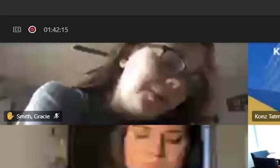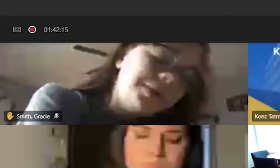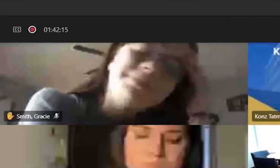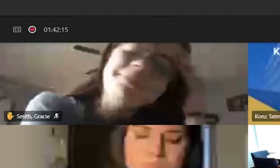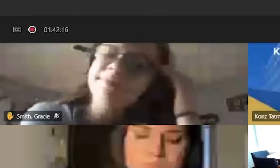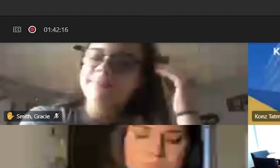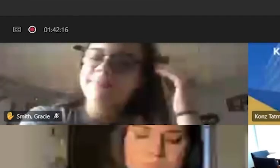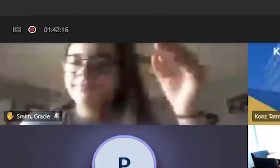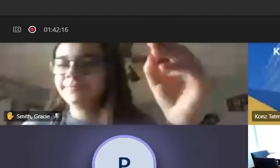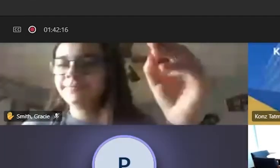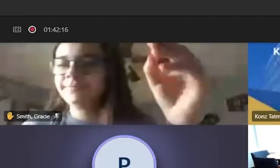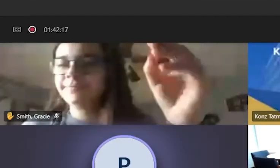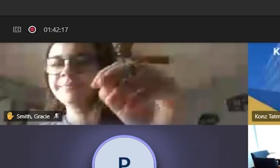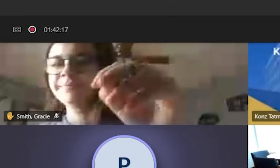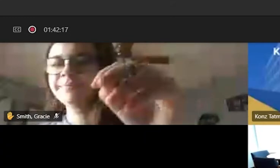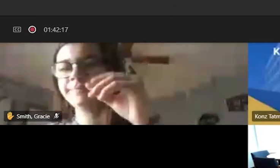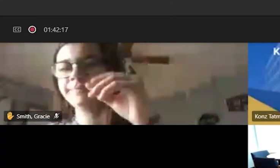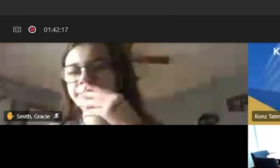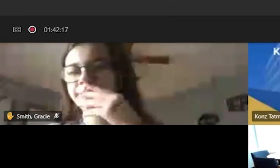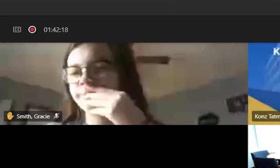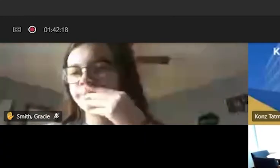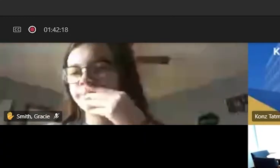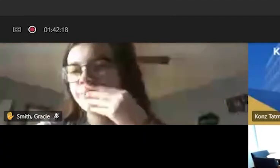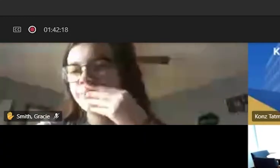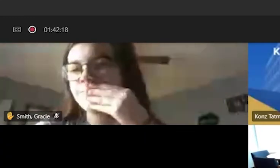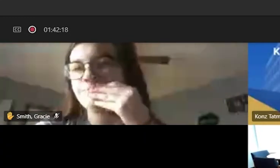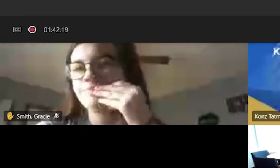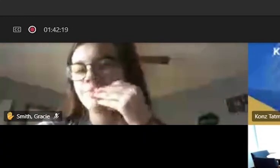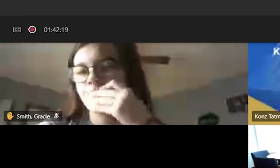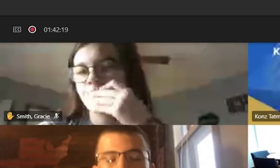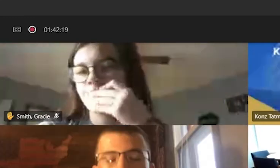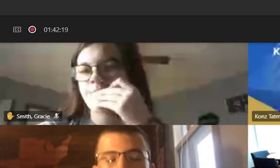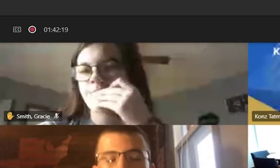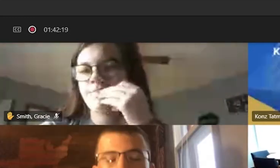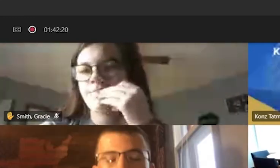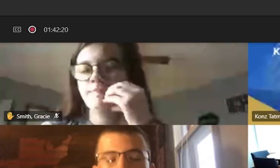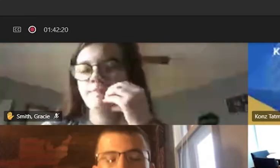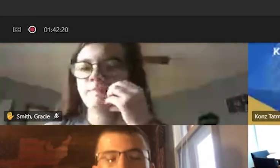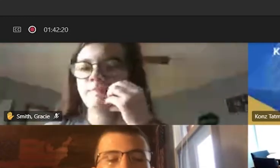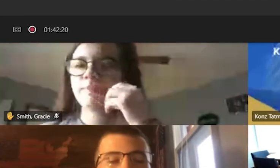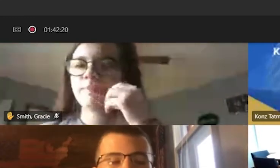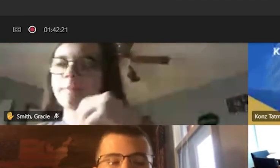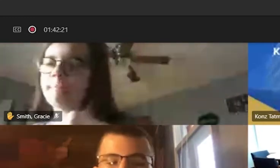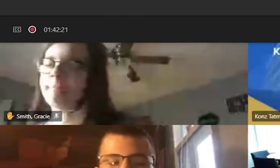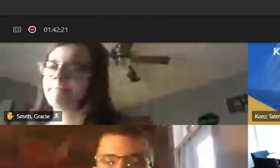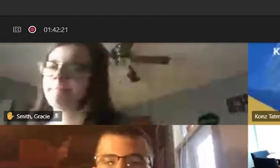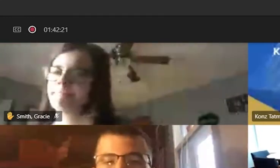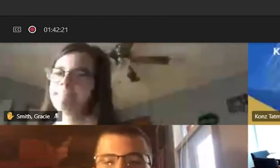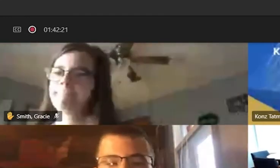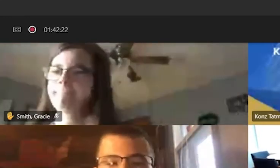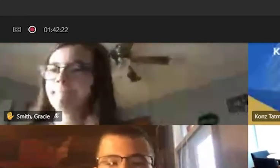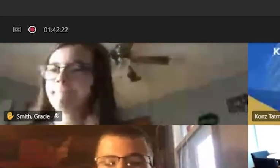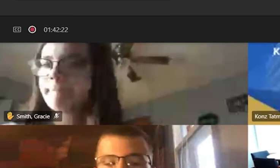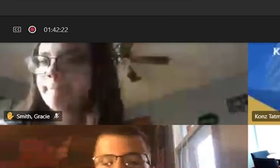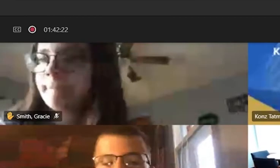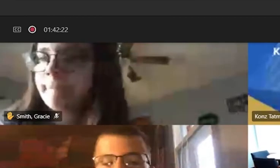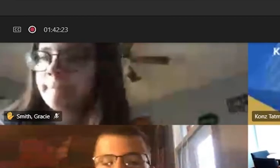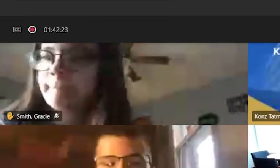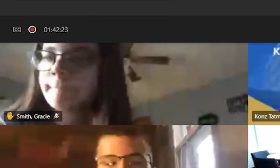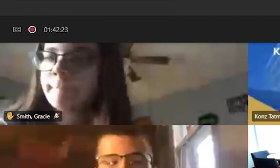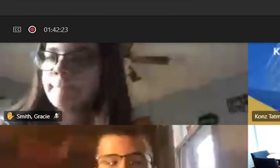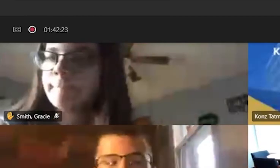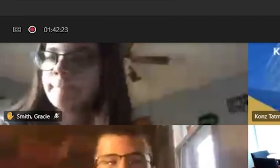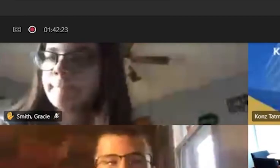Hi, this is Peyton. I go to Fleming County High School. I think that we should leave it up to the communities, especially for small communities. It's so